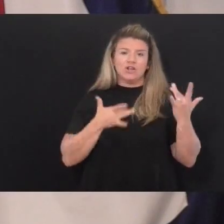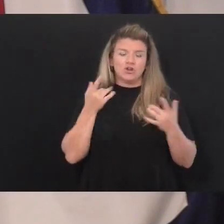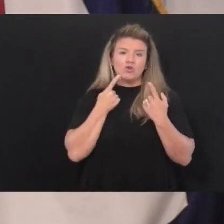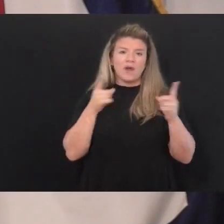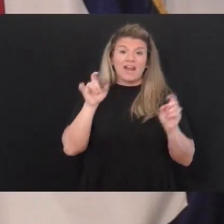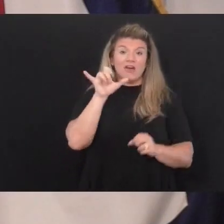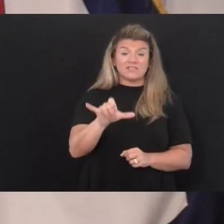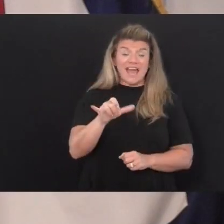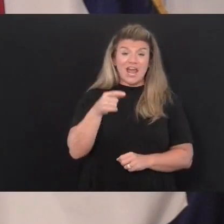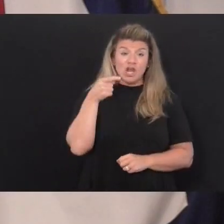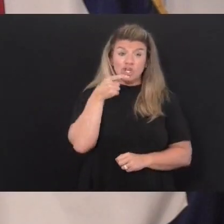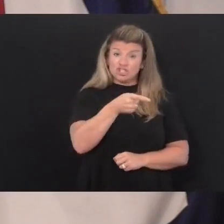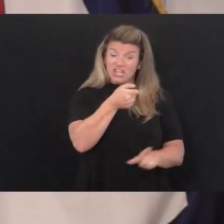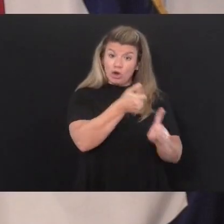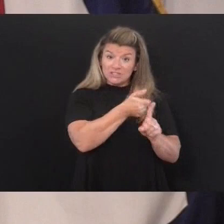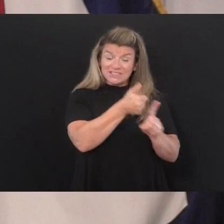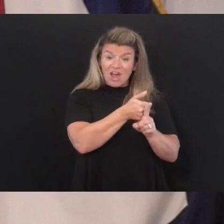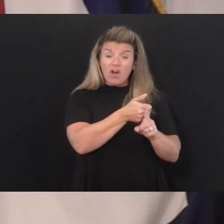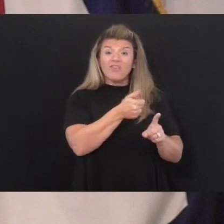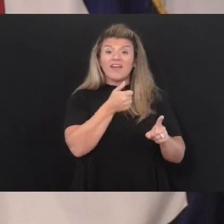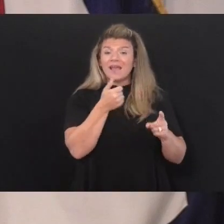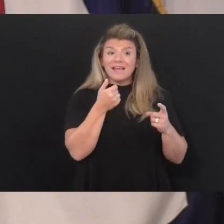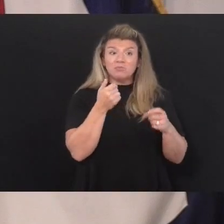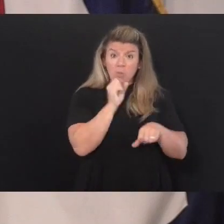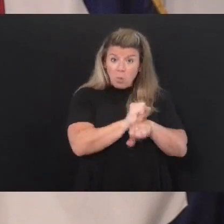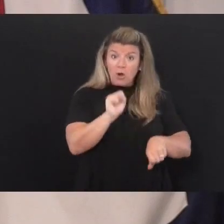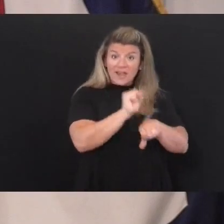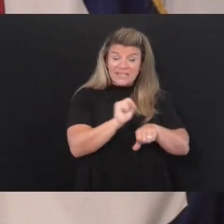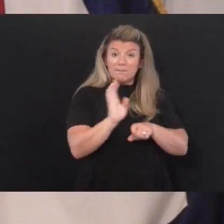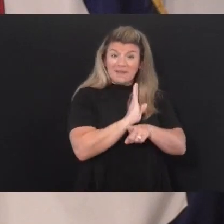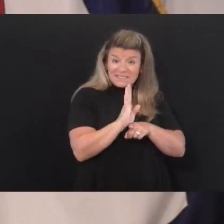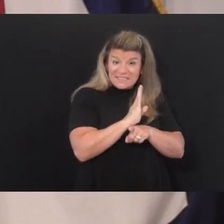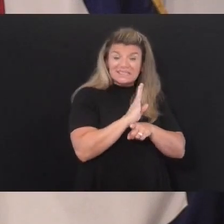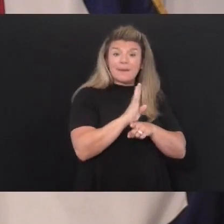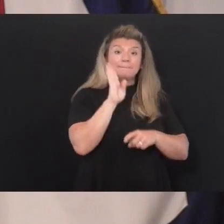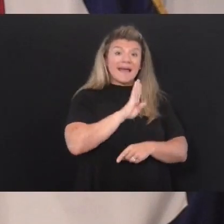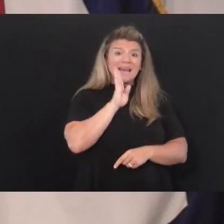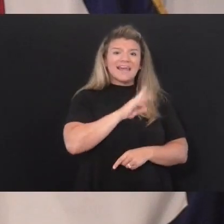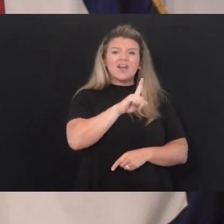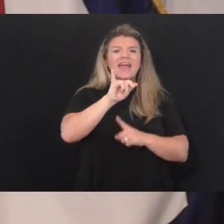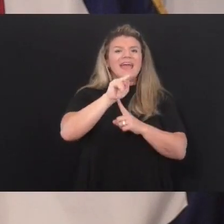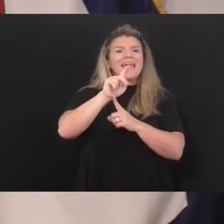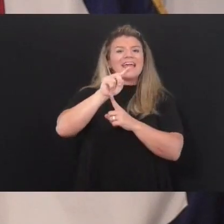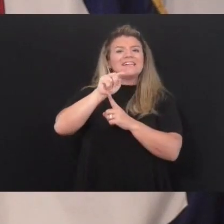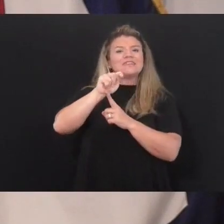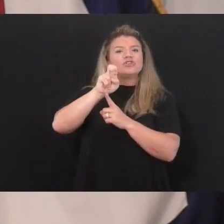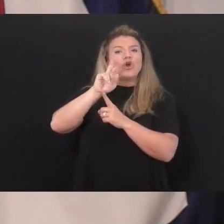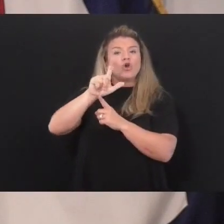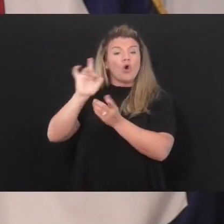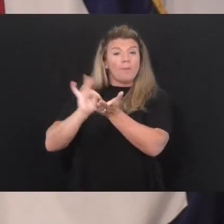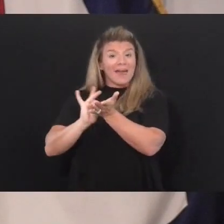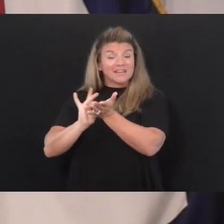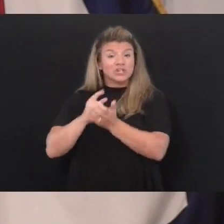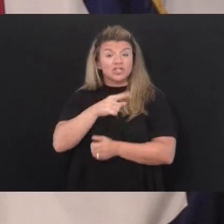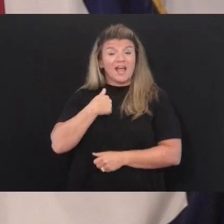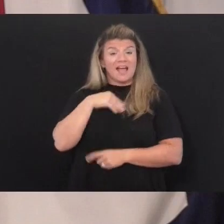looking now at closing the bars. We have to be looking now at closing indoor